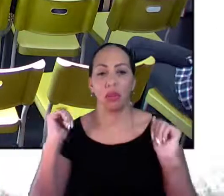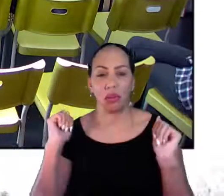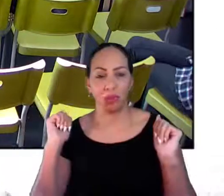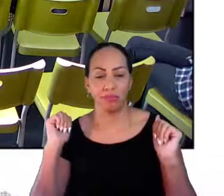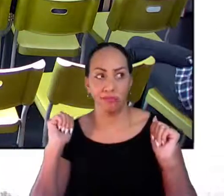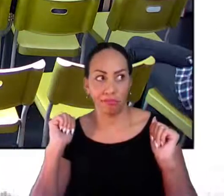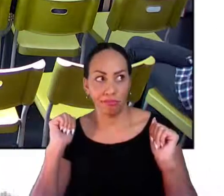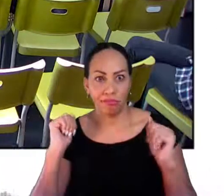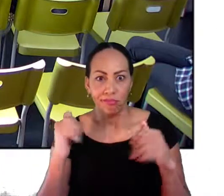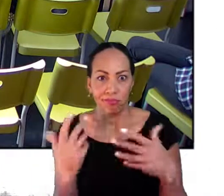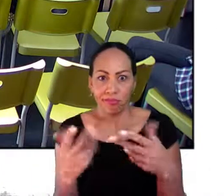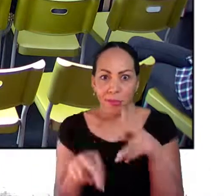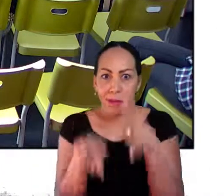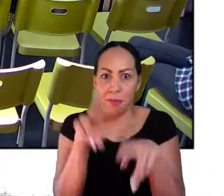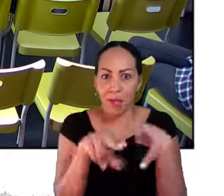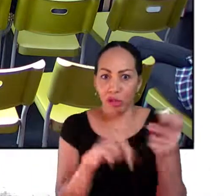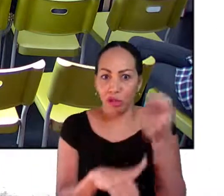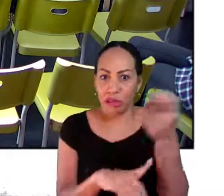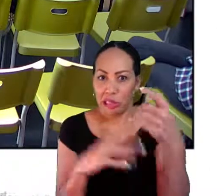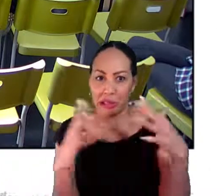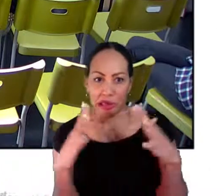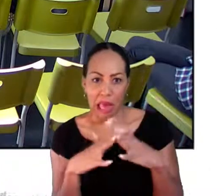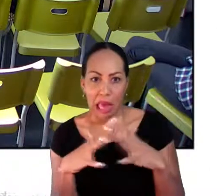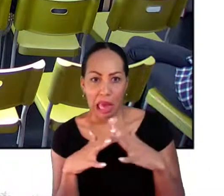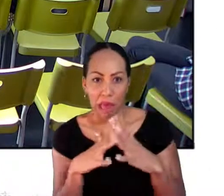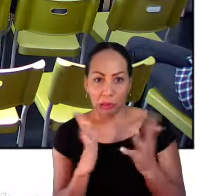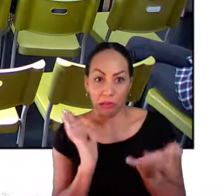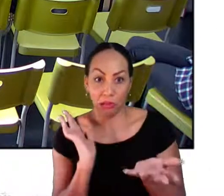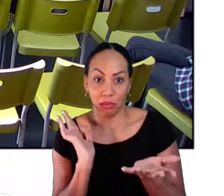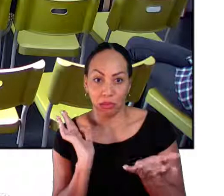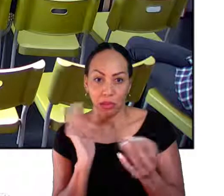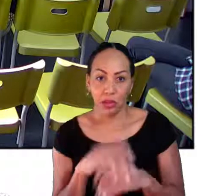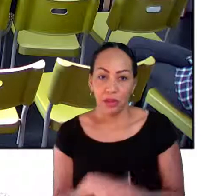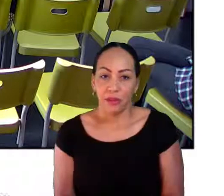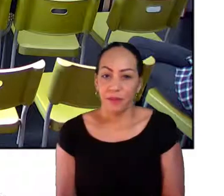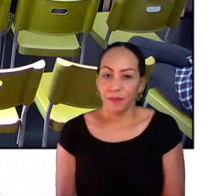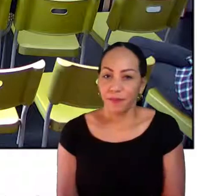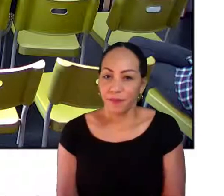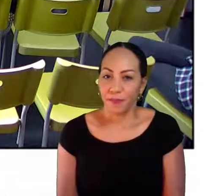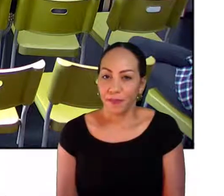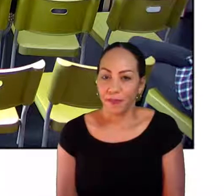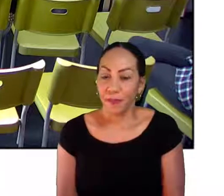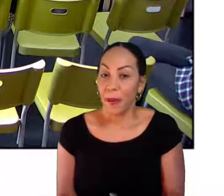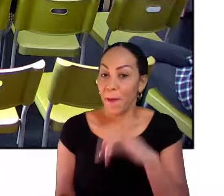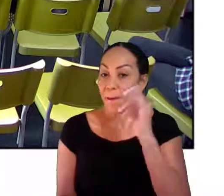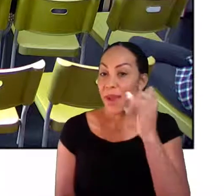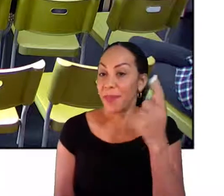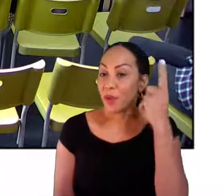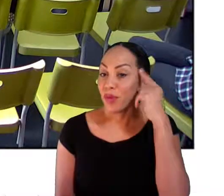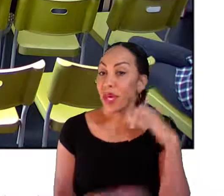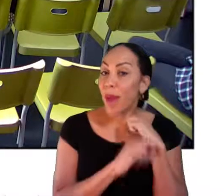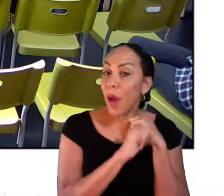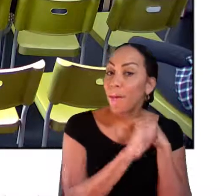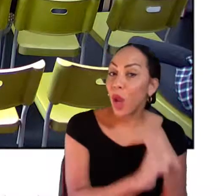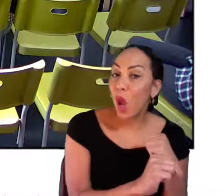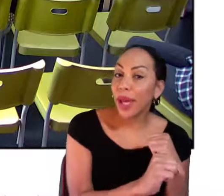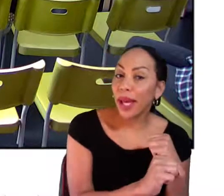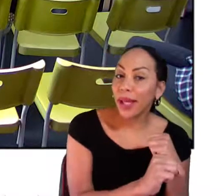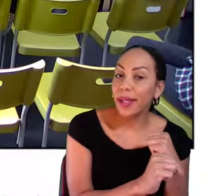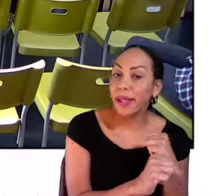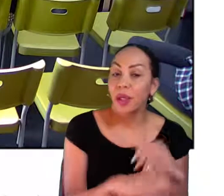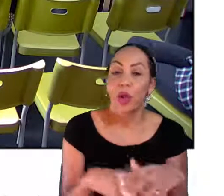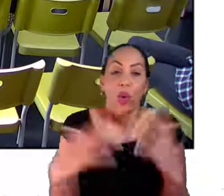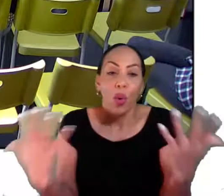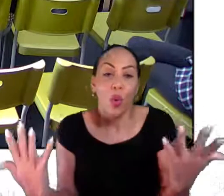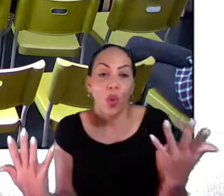side of the balance is the belonging element of it. And yes, it could be that you're trying to aim, to get general representation across